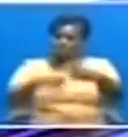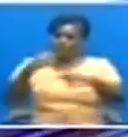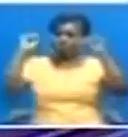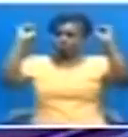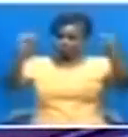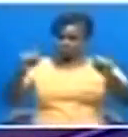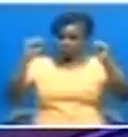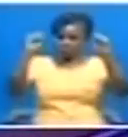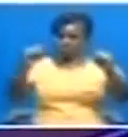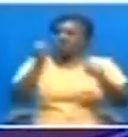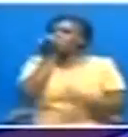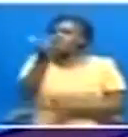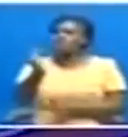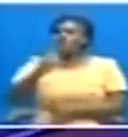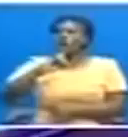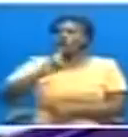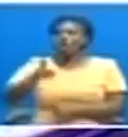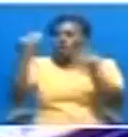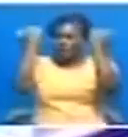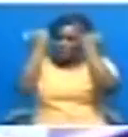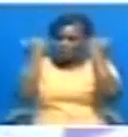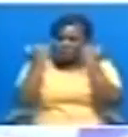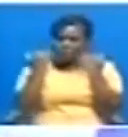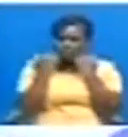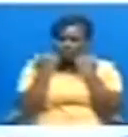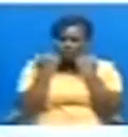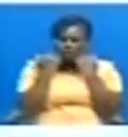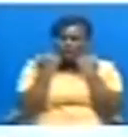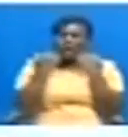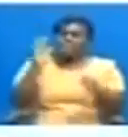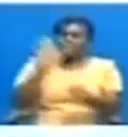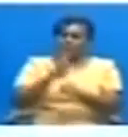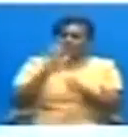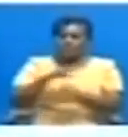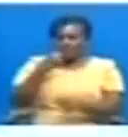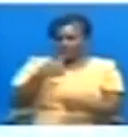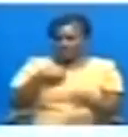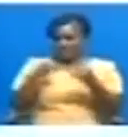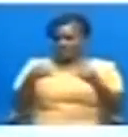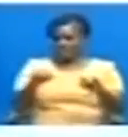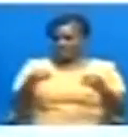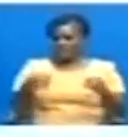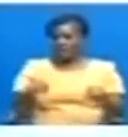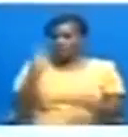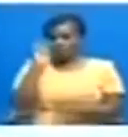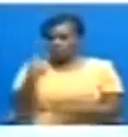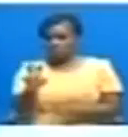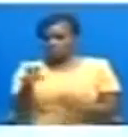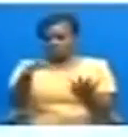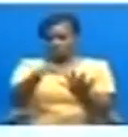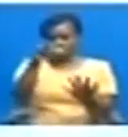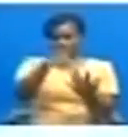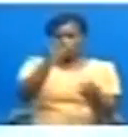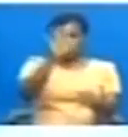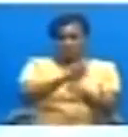to defy the order by the court to return to work. Trust me, I have lots of feedback. I'll try and see if I can sample